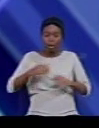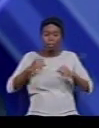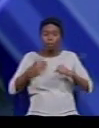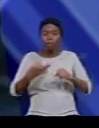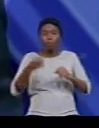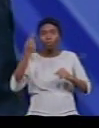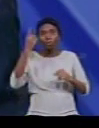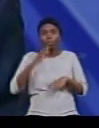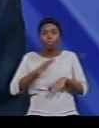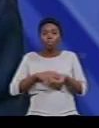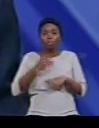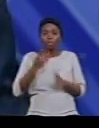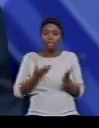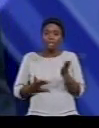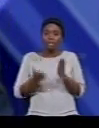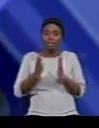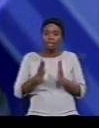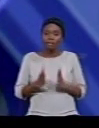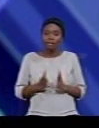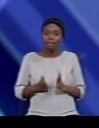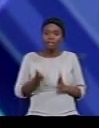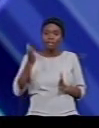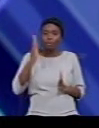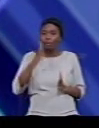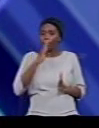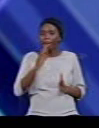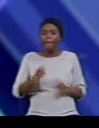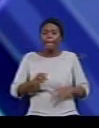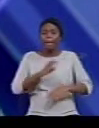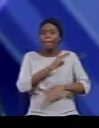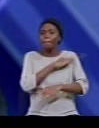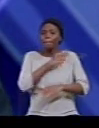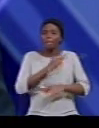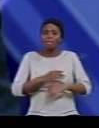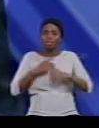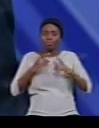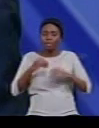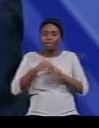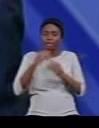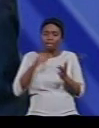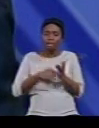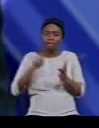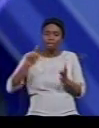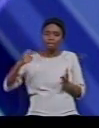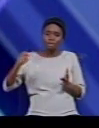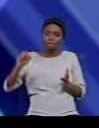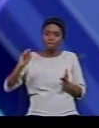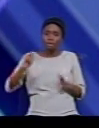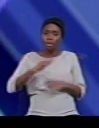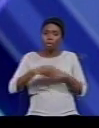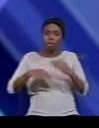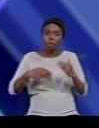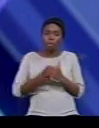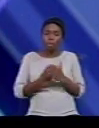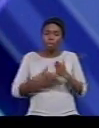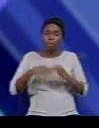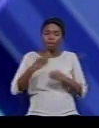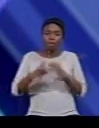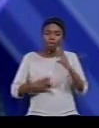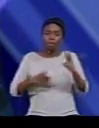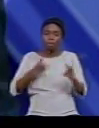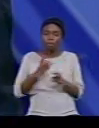And there will be mighty revival during the GCK all over the world.